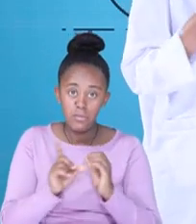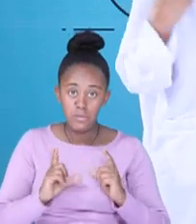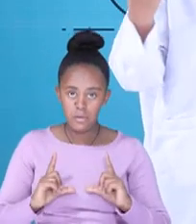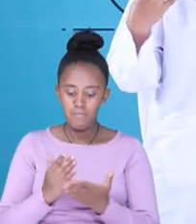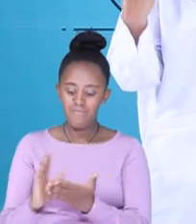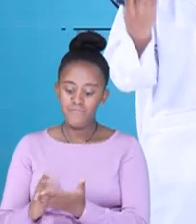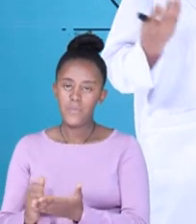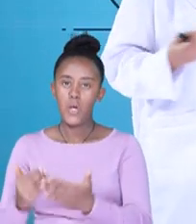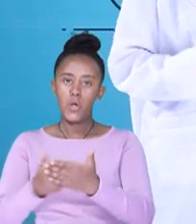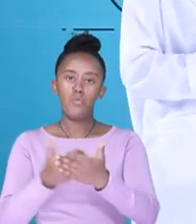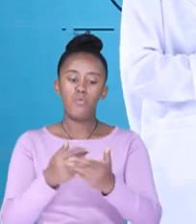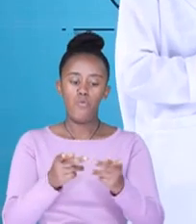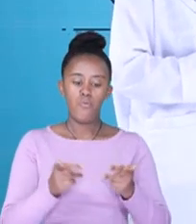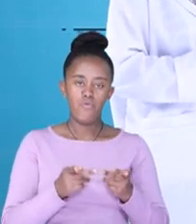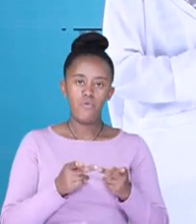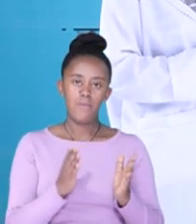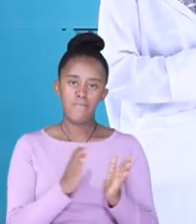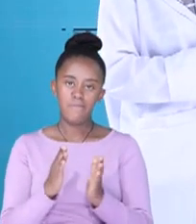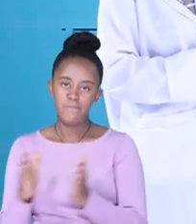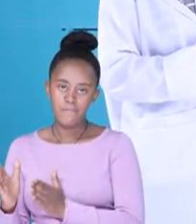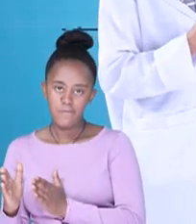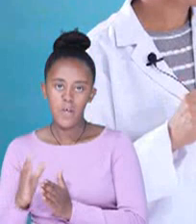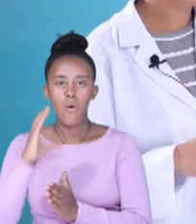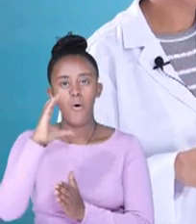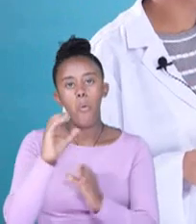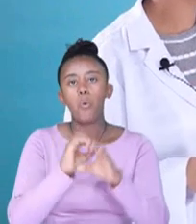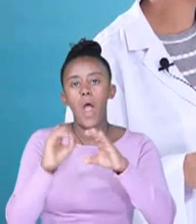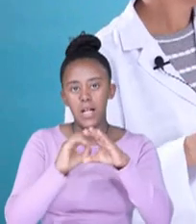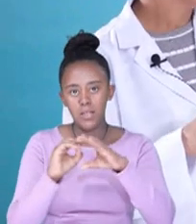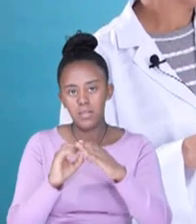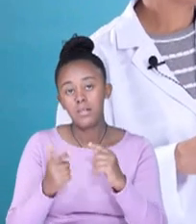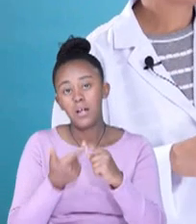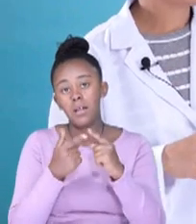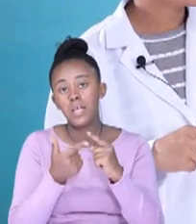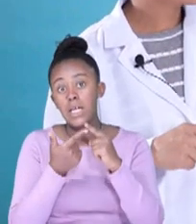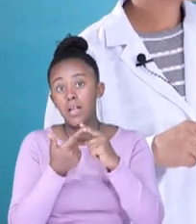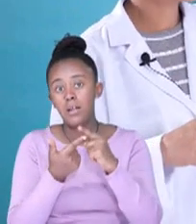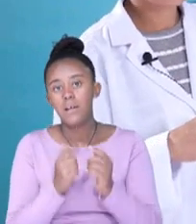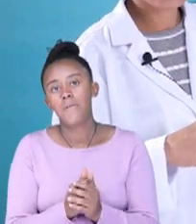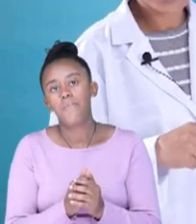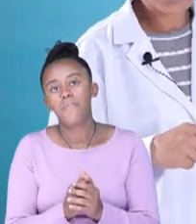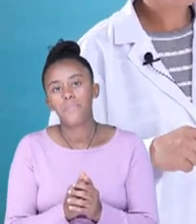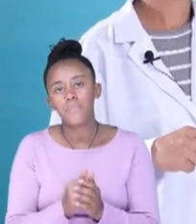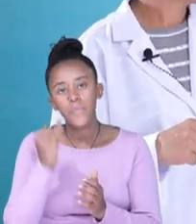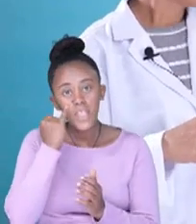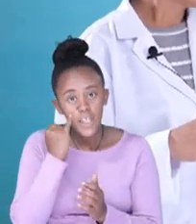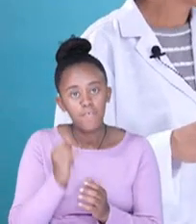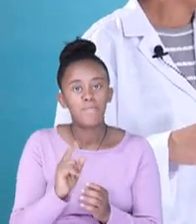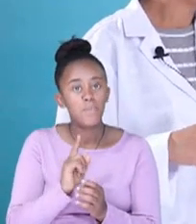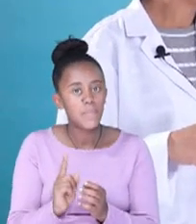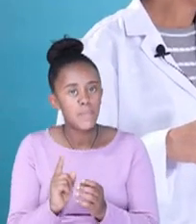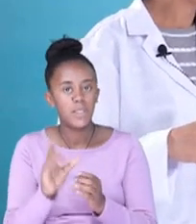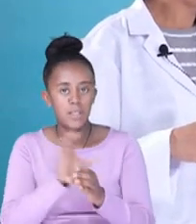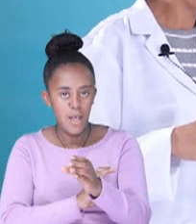leave a space for newly formed organelles. Secondly, if cells get